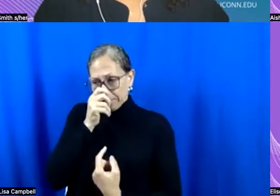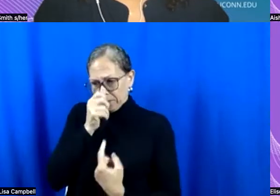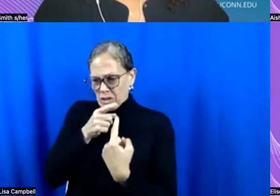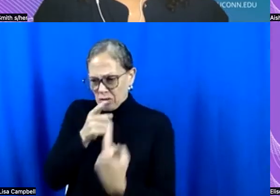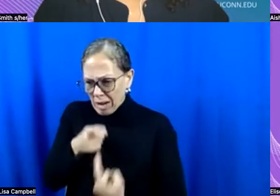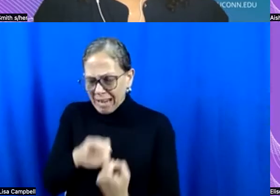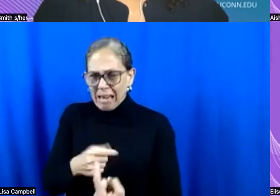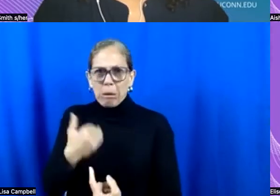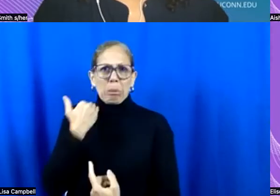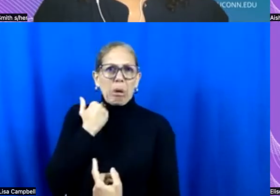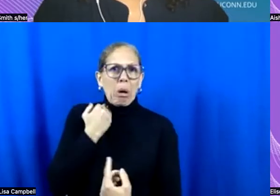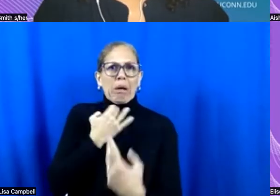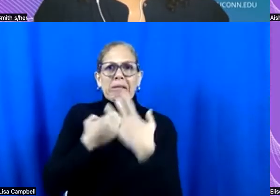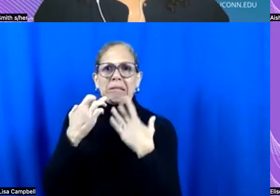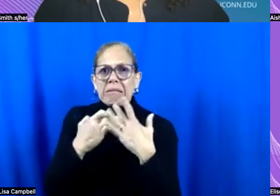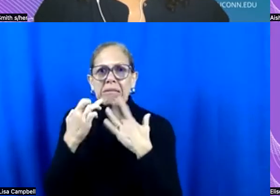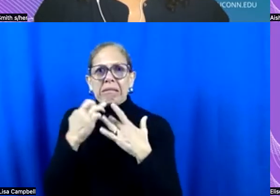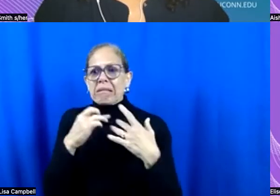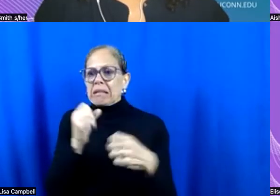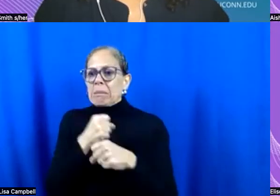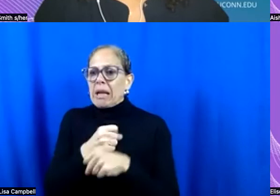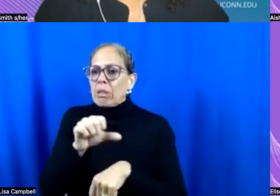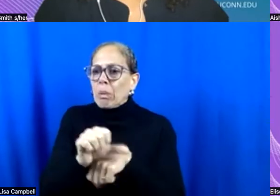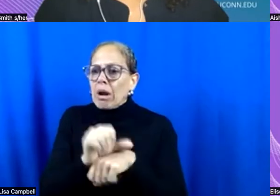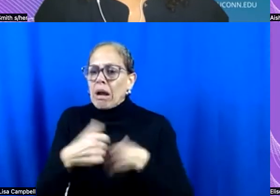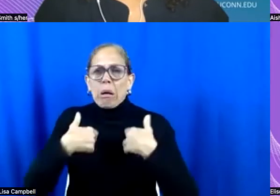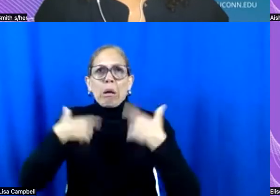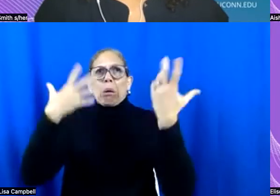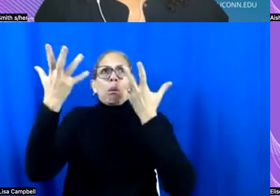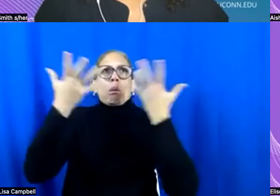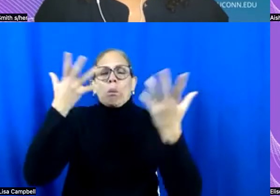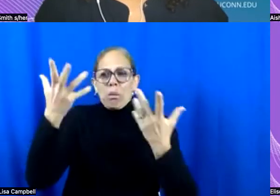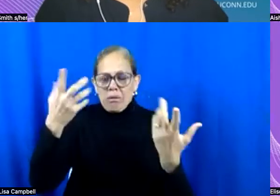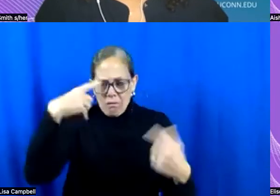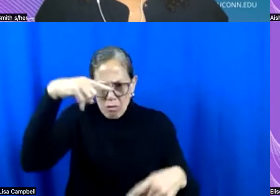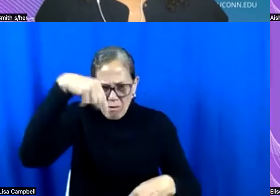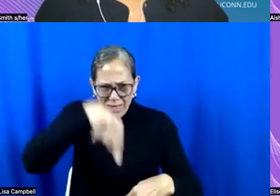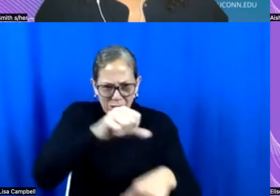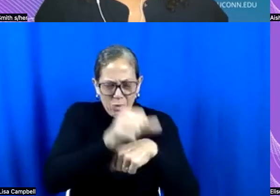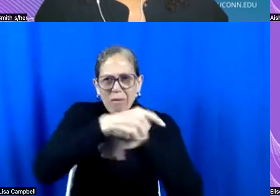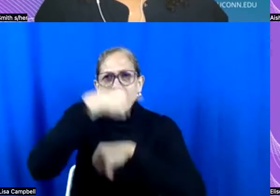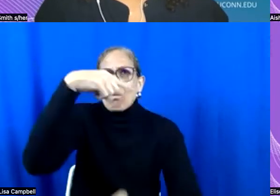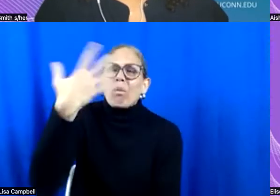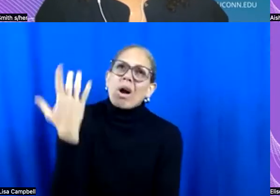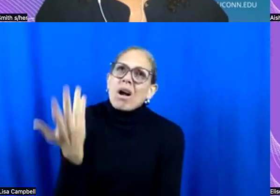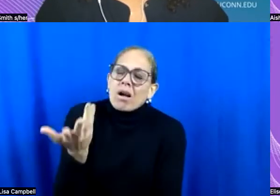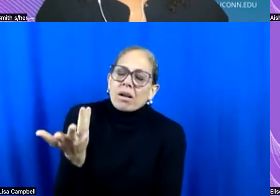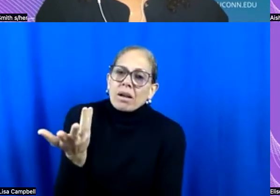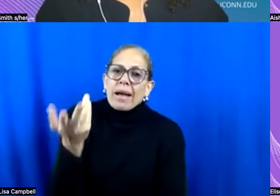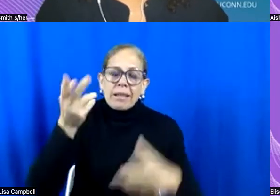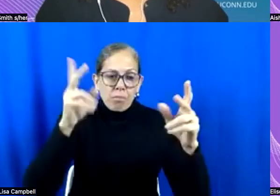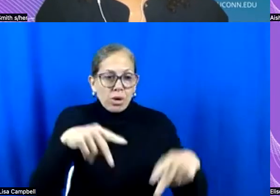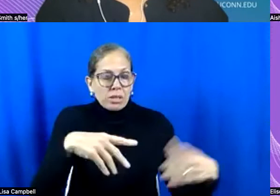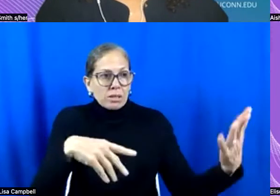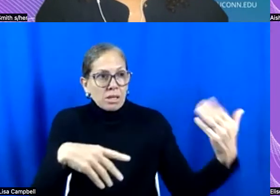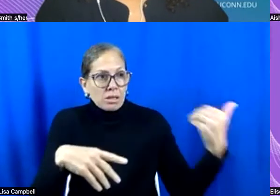and trying to create the work, and you're like, what am I doing this for? And then someone says, you know, this film